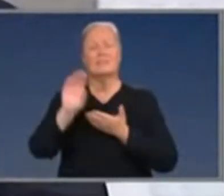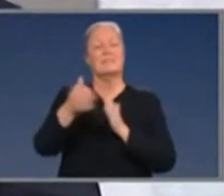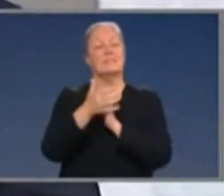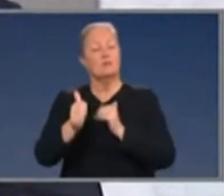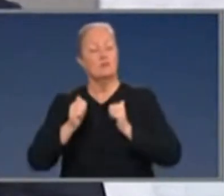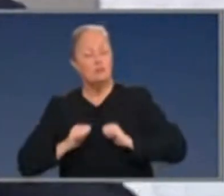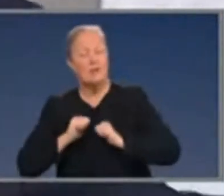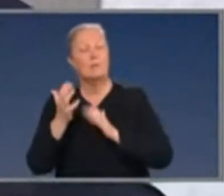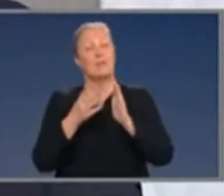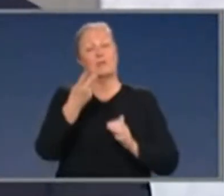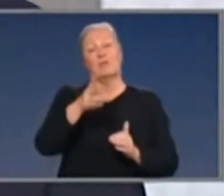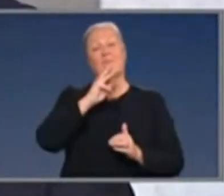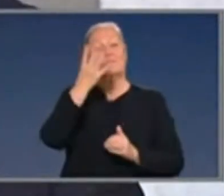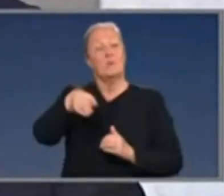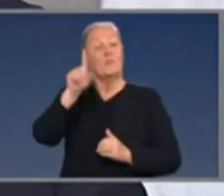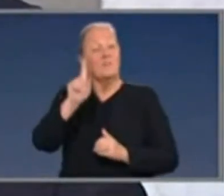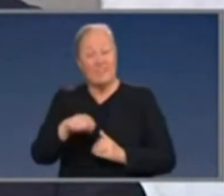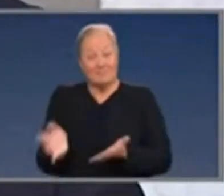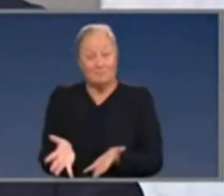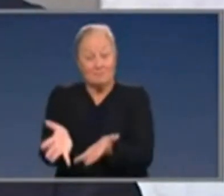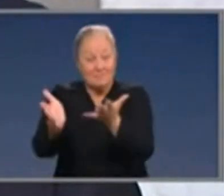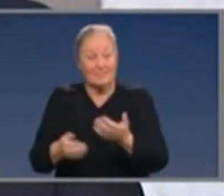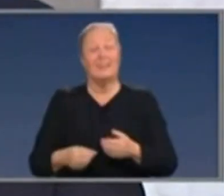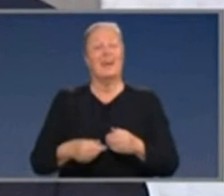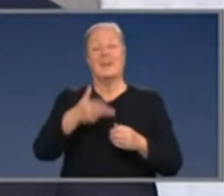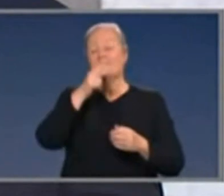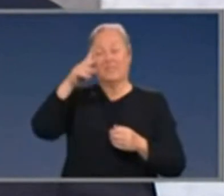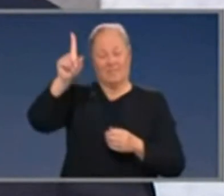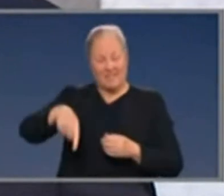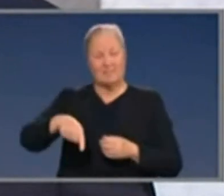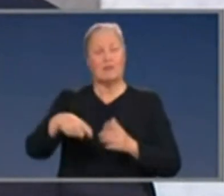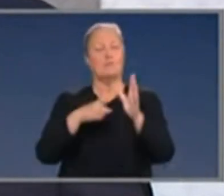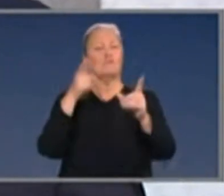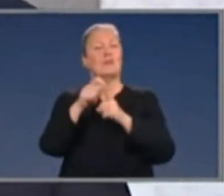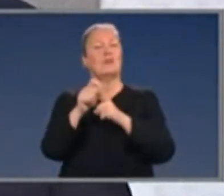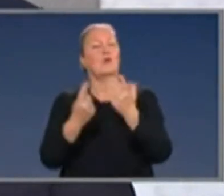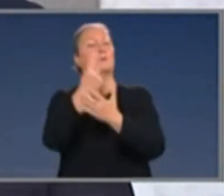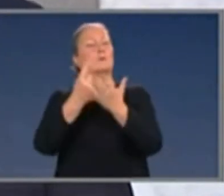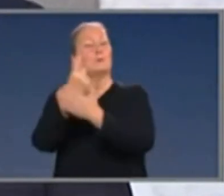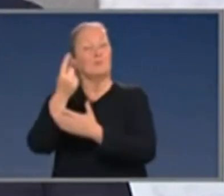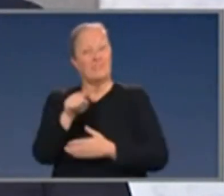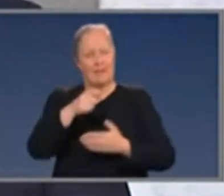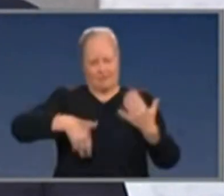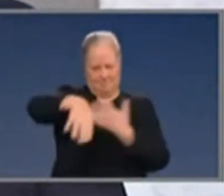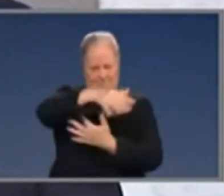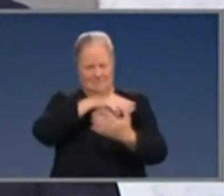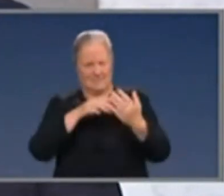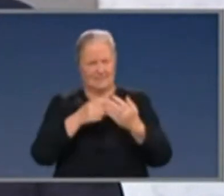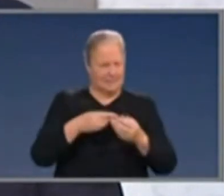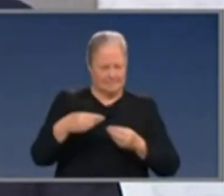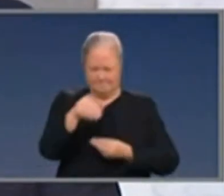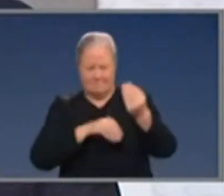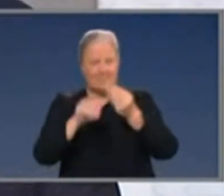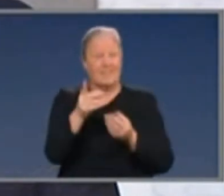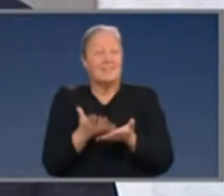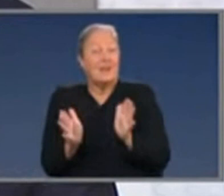create 340,000 places and support 180,000 apprentices. That's what you do, and that's what we are doing. And in the budget,